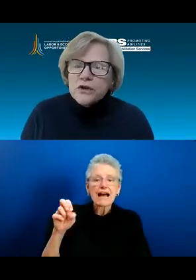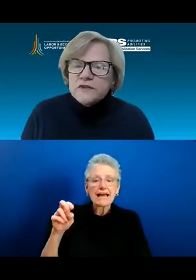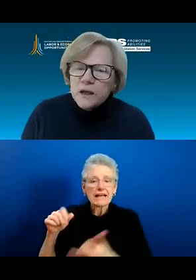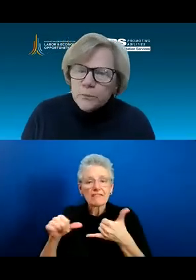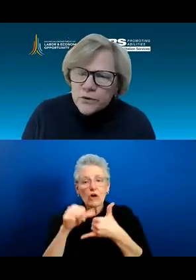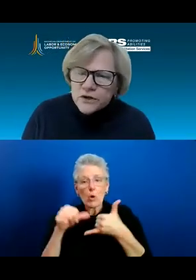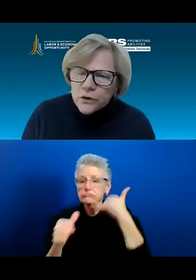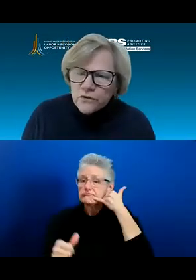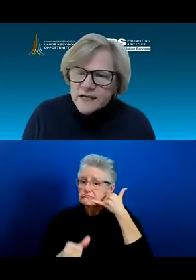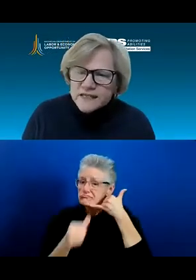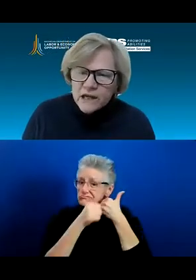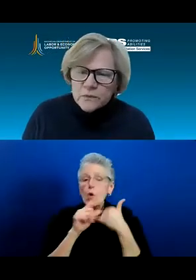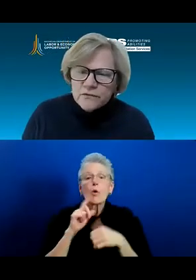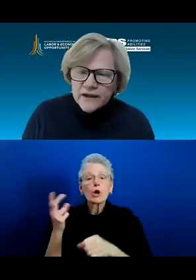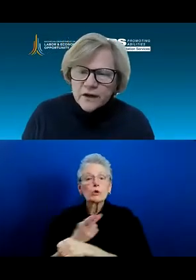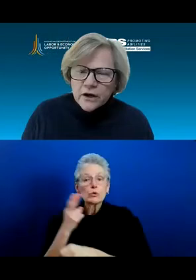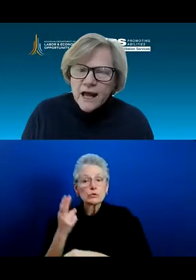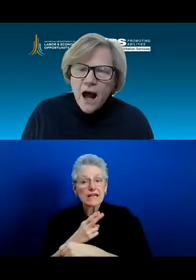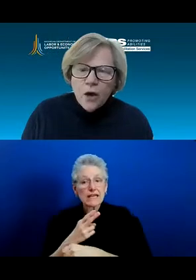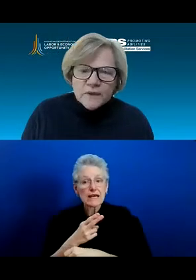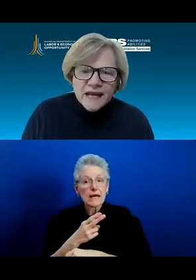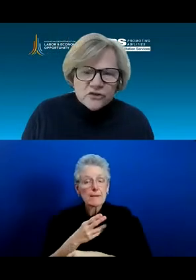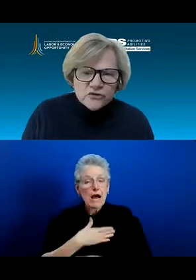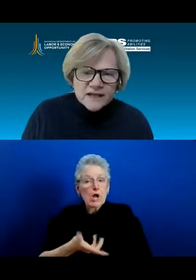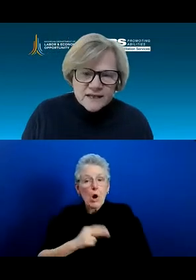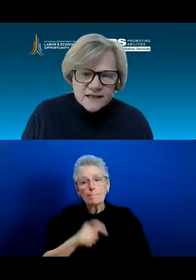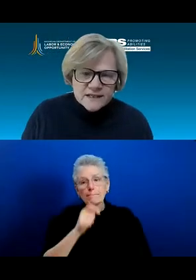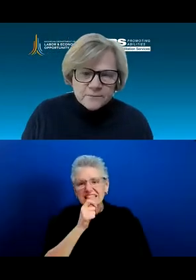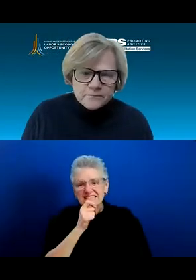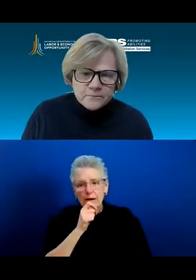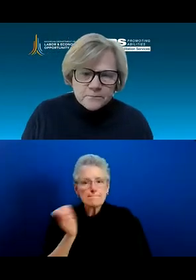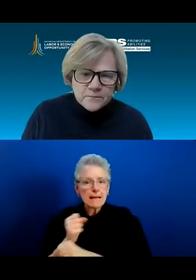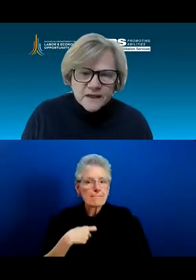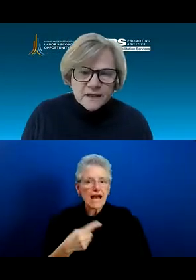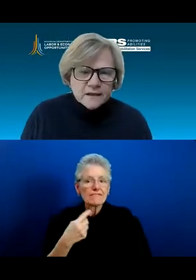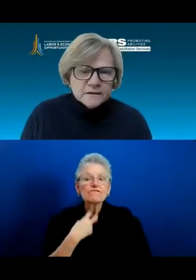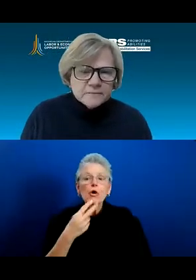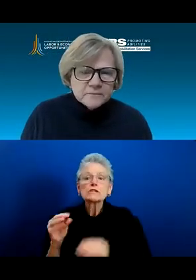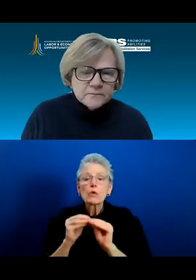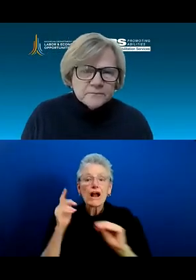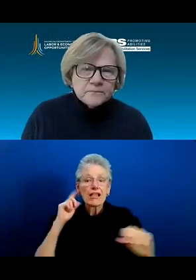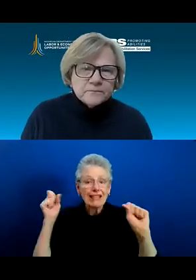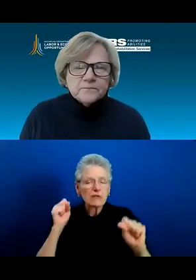or using a personal voice amplifier, can address this.